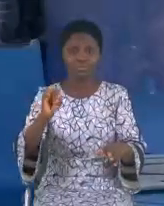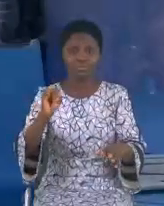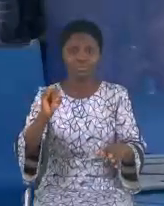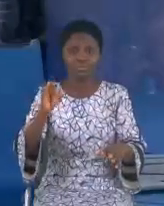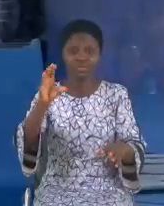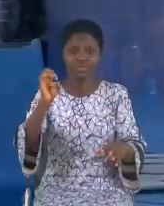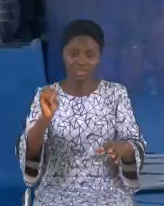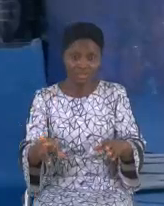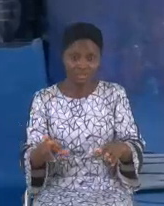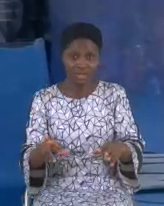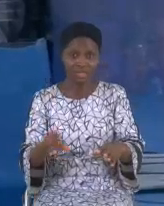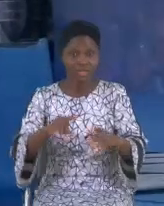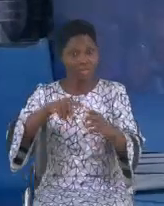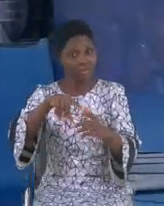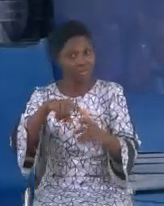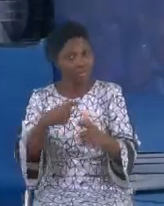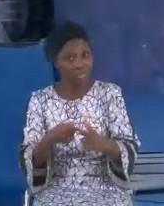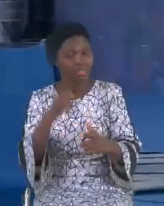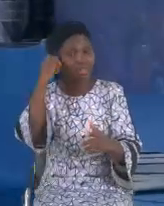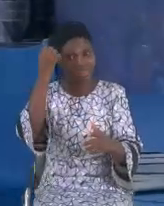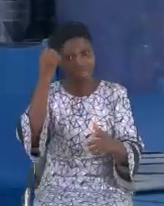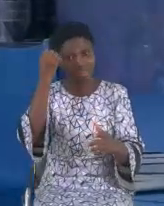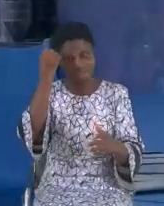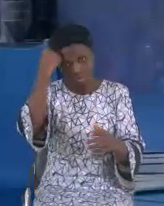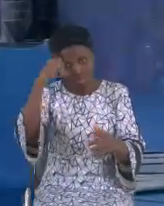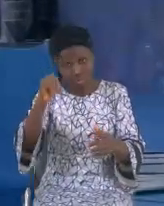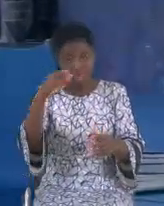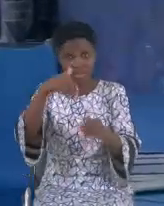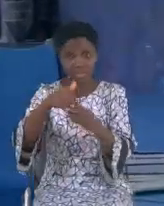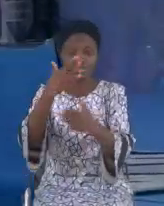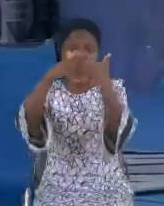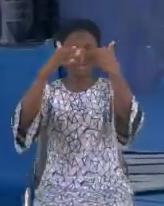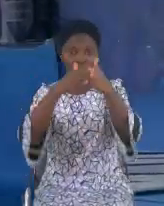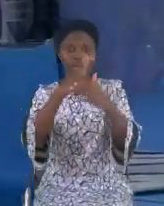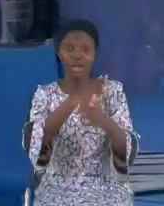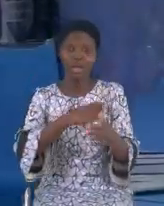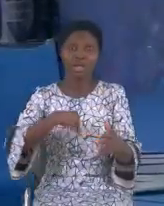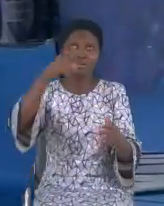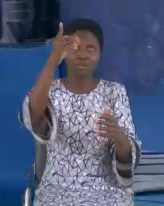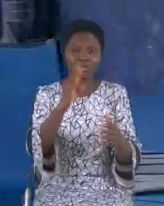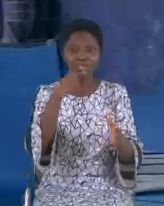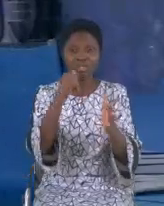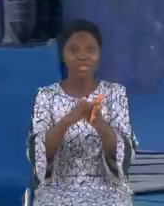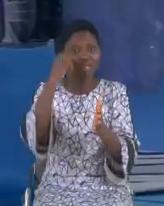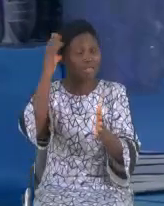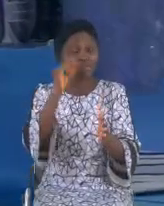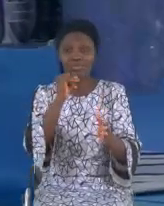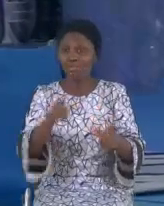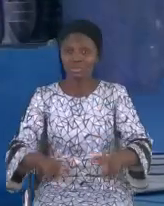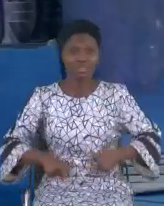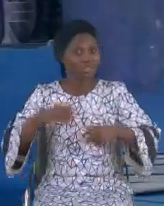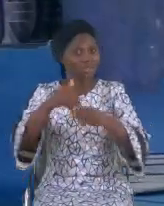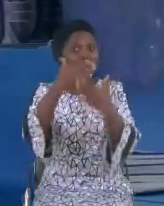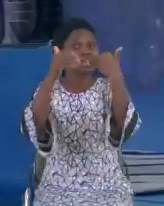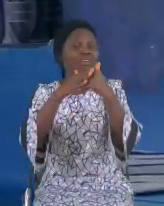rebelled in heaven. And God said he will not live in heaven again. He will be in hell